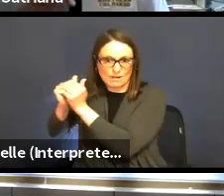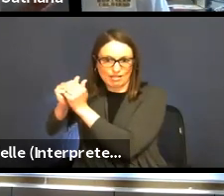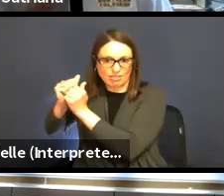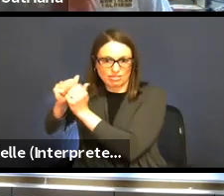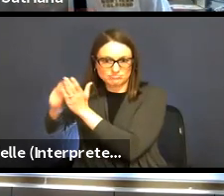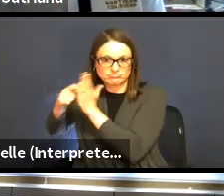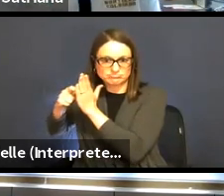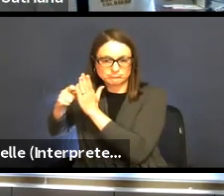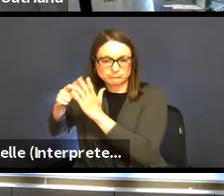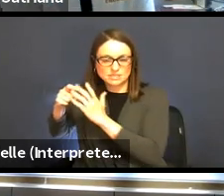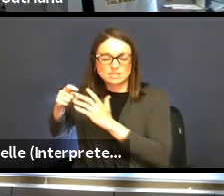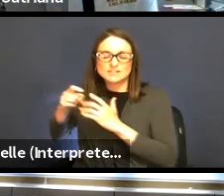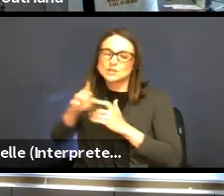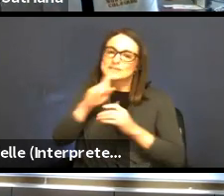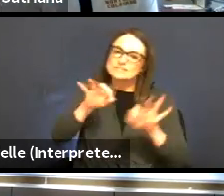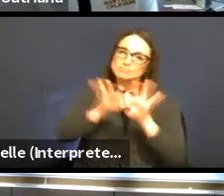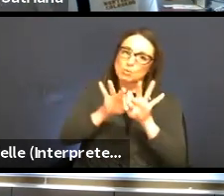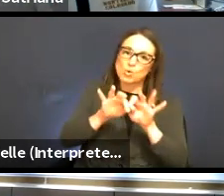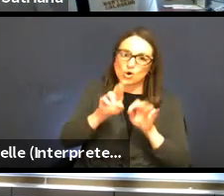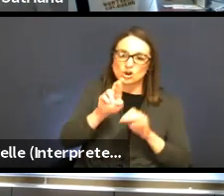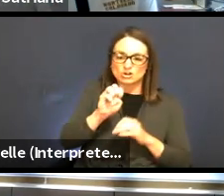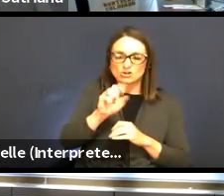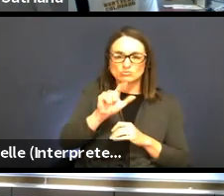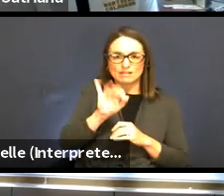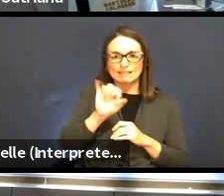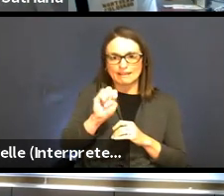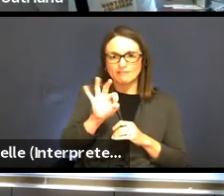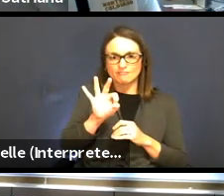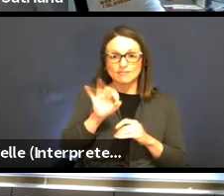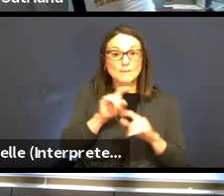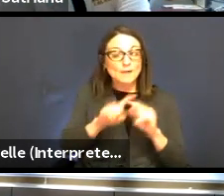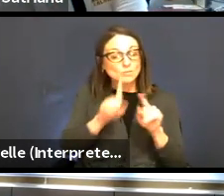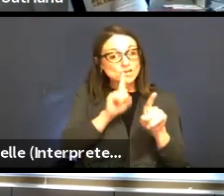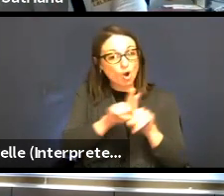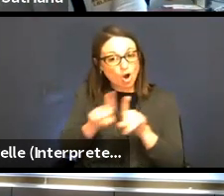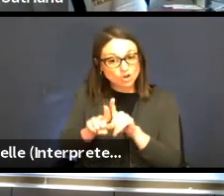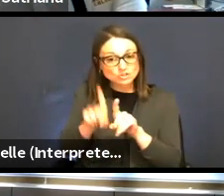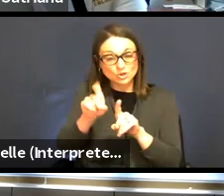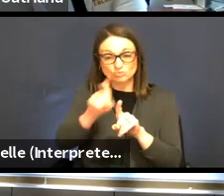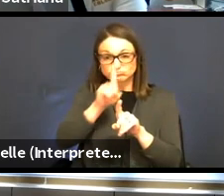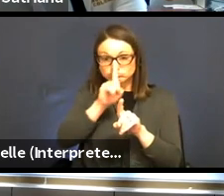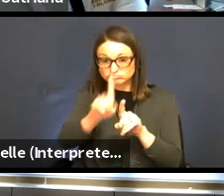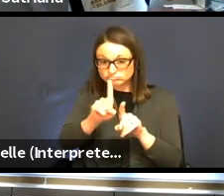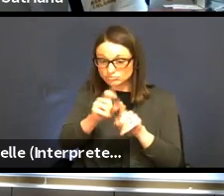very important relief to us. But we also need to make sure that we're